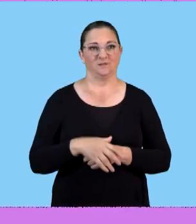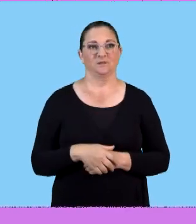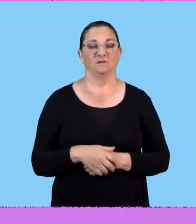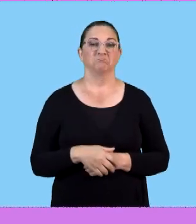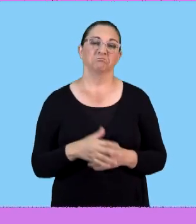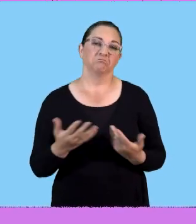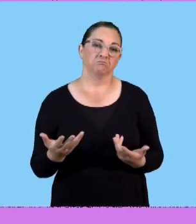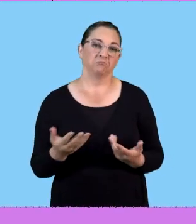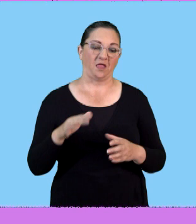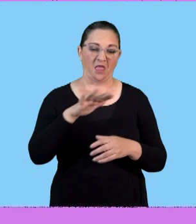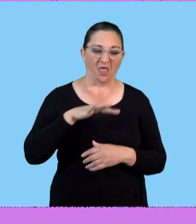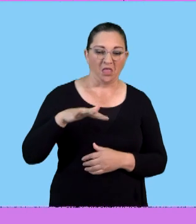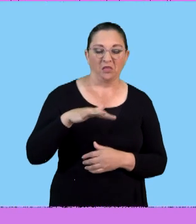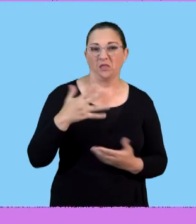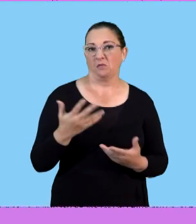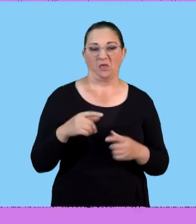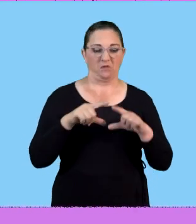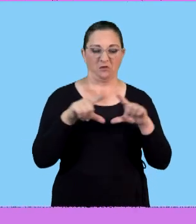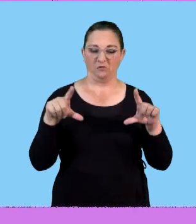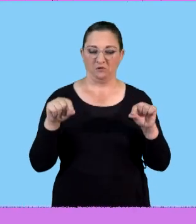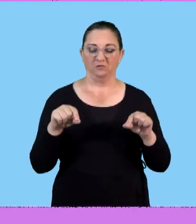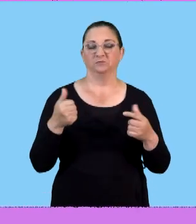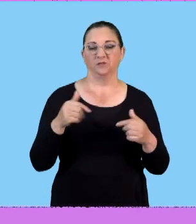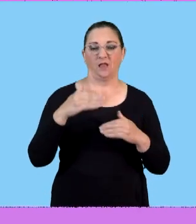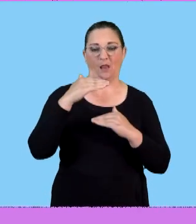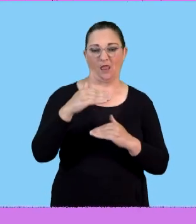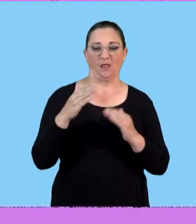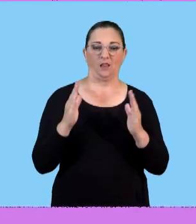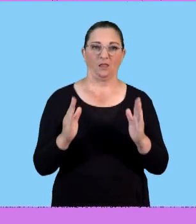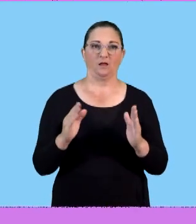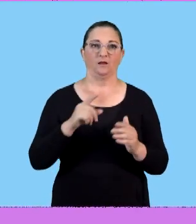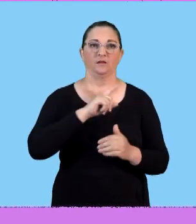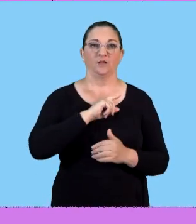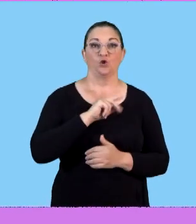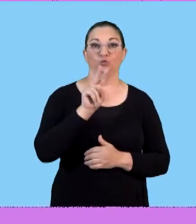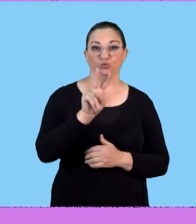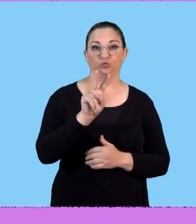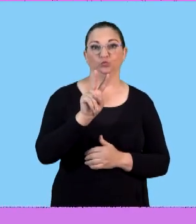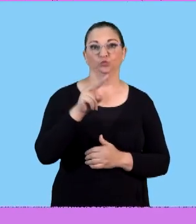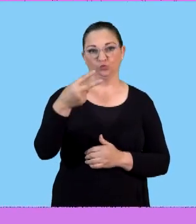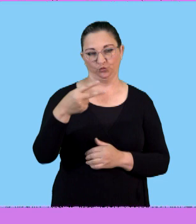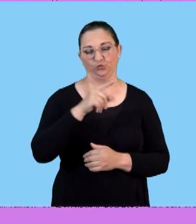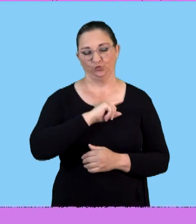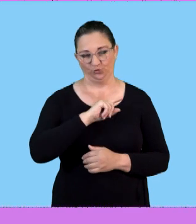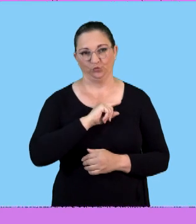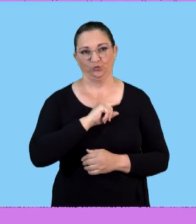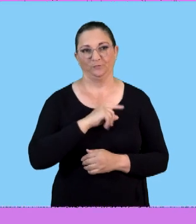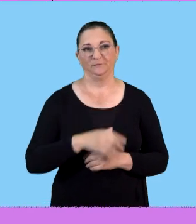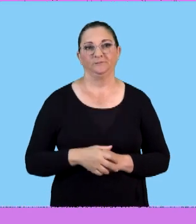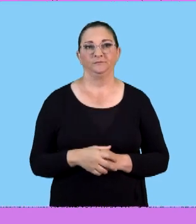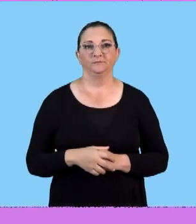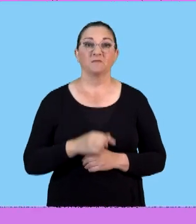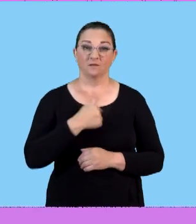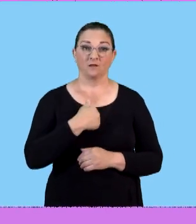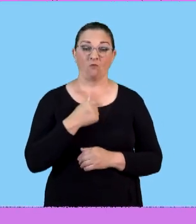say when, for example, area of a rectangle, we say it's length times breadth. Can you see the 2 dimensions we are referring